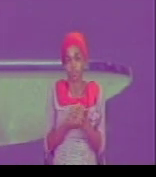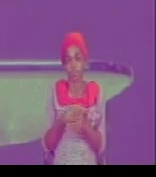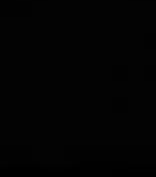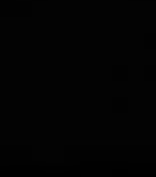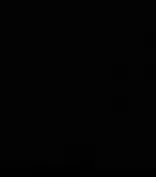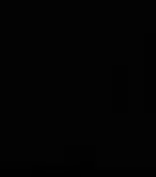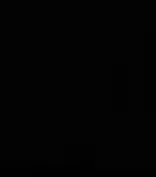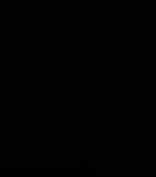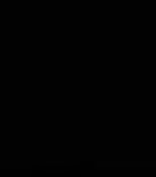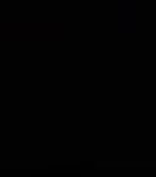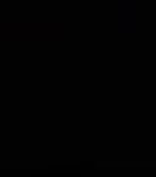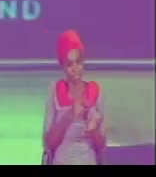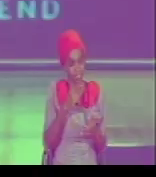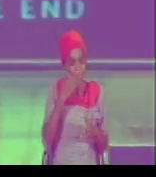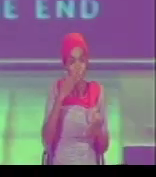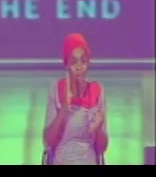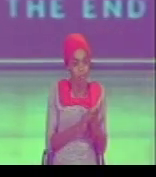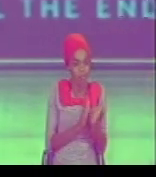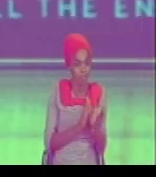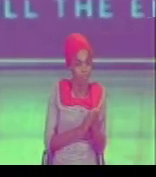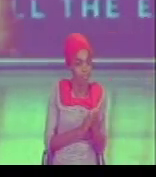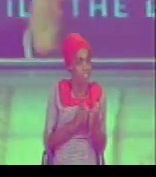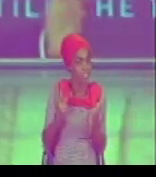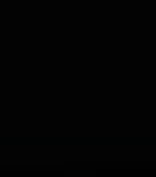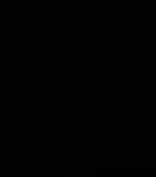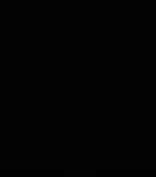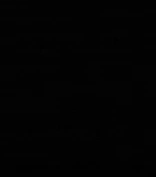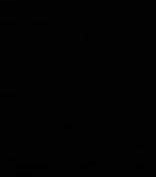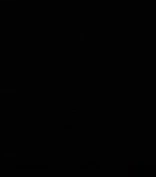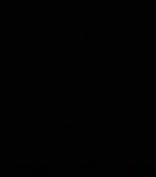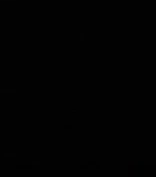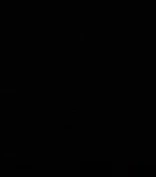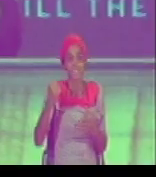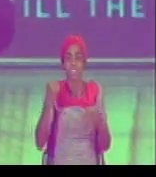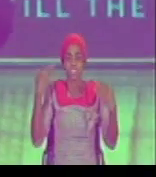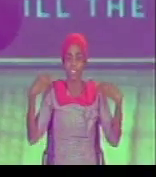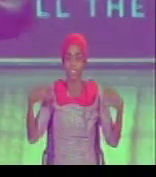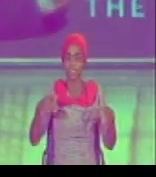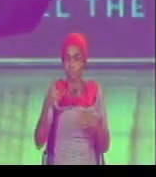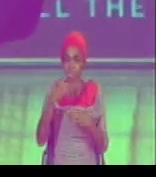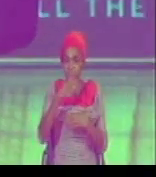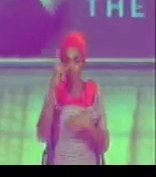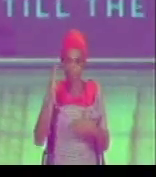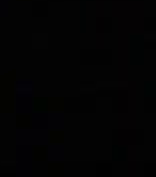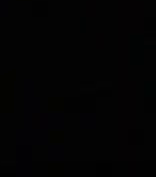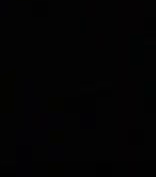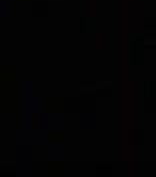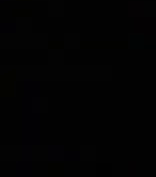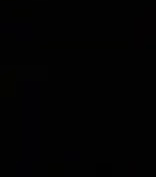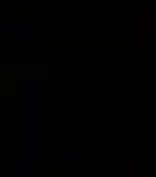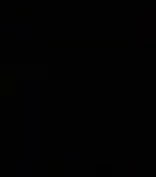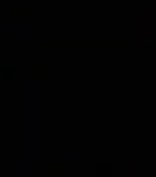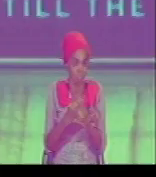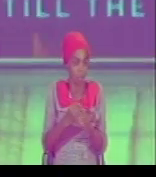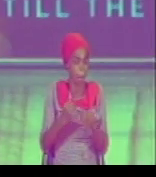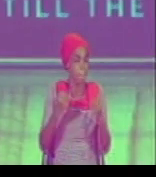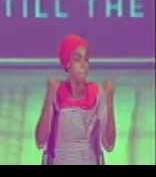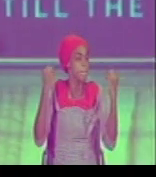him, all his angels. God created myriads of